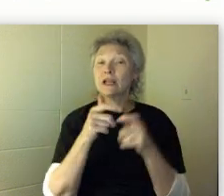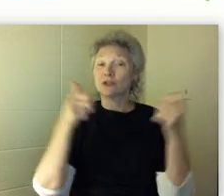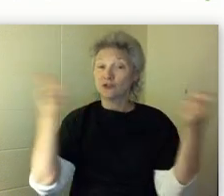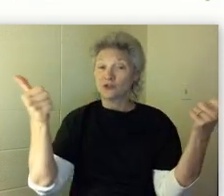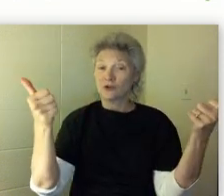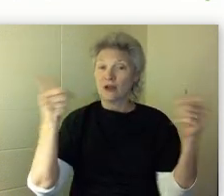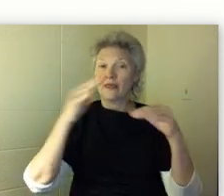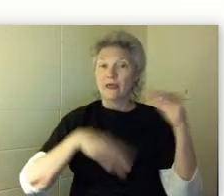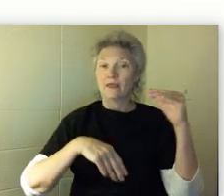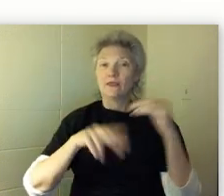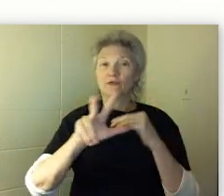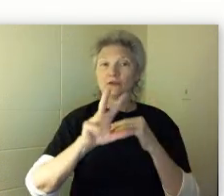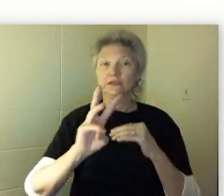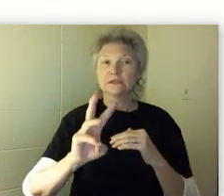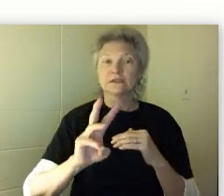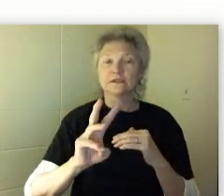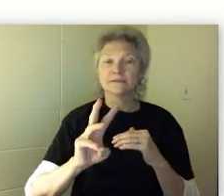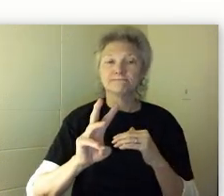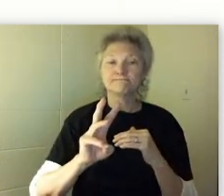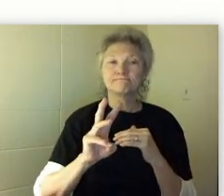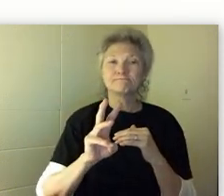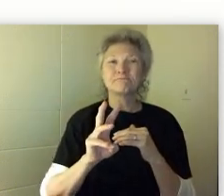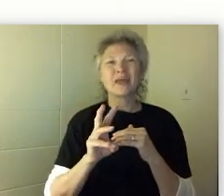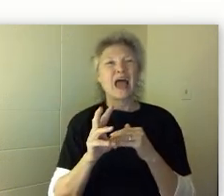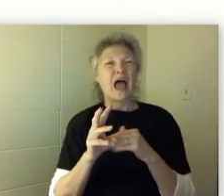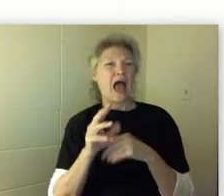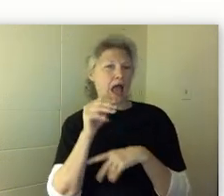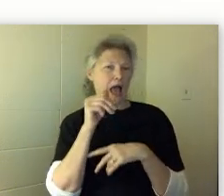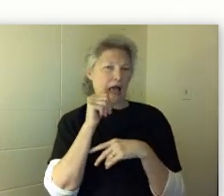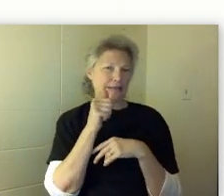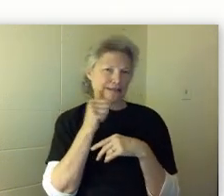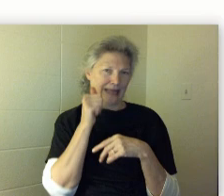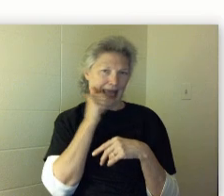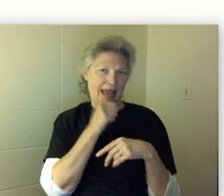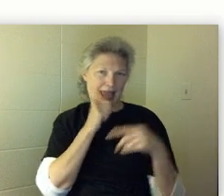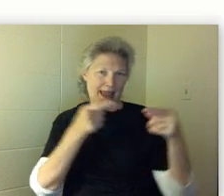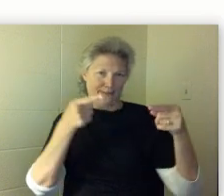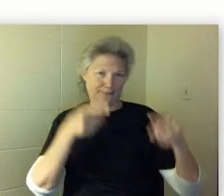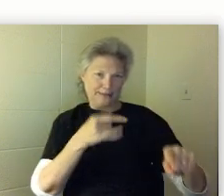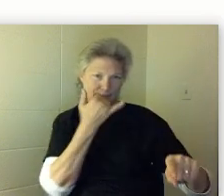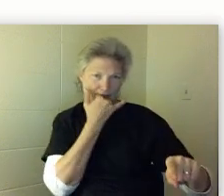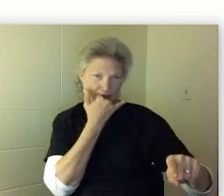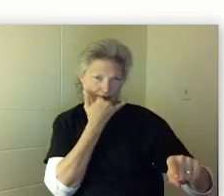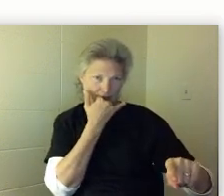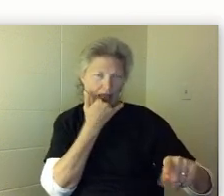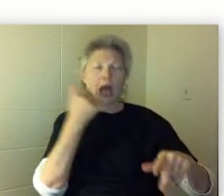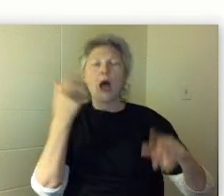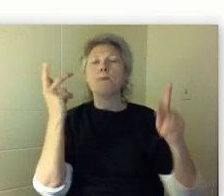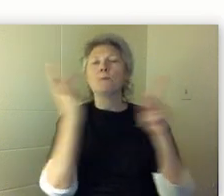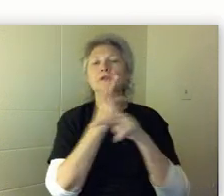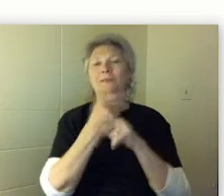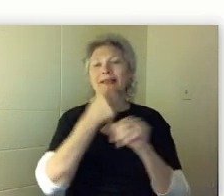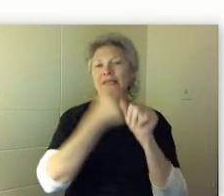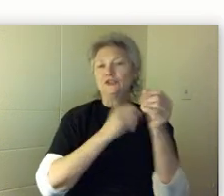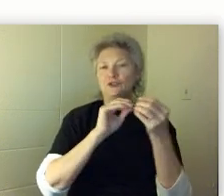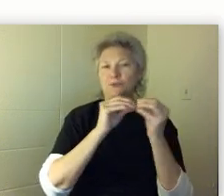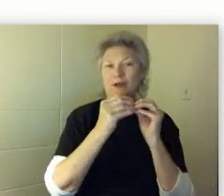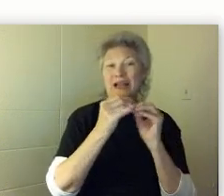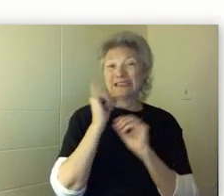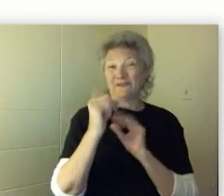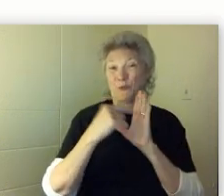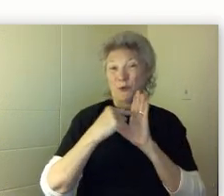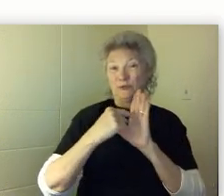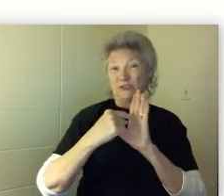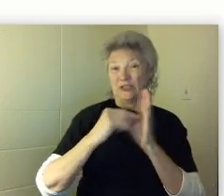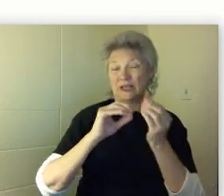than 36. A common mistake that many students make is multiplying each digit as if it represents